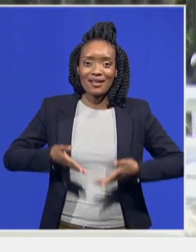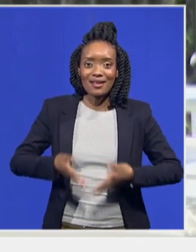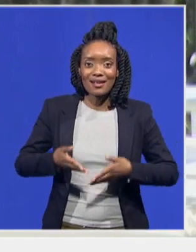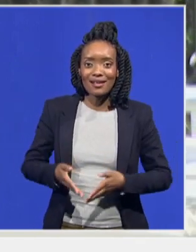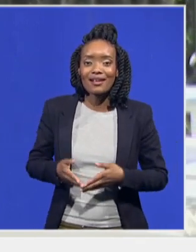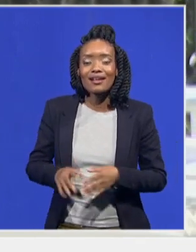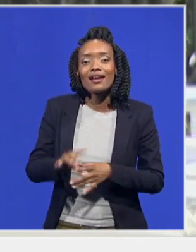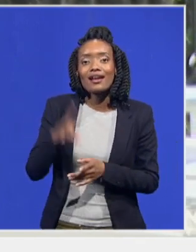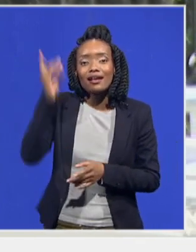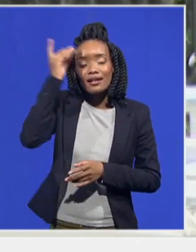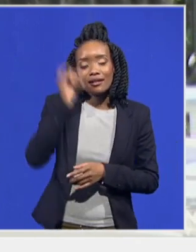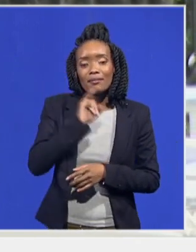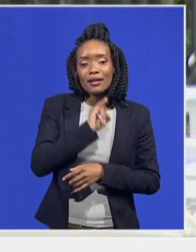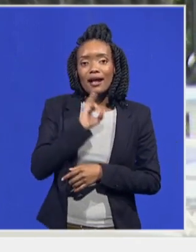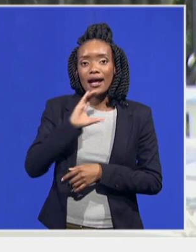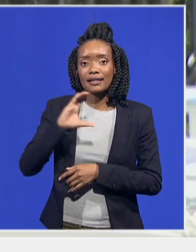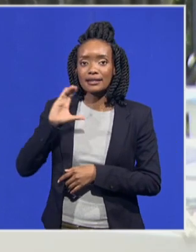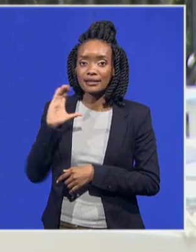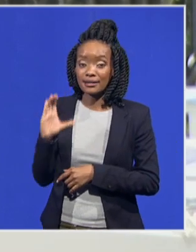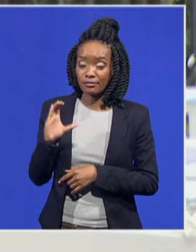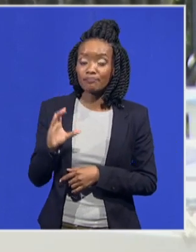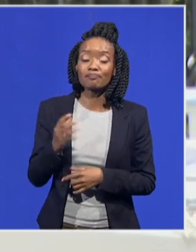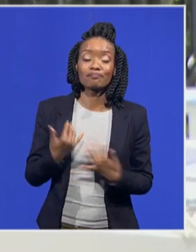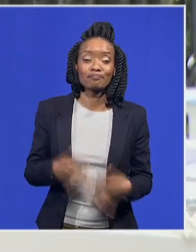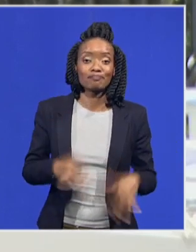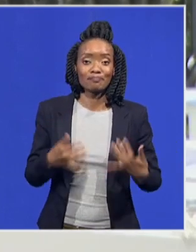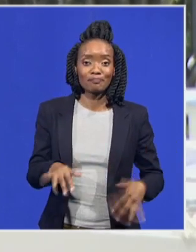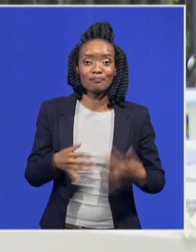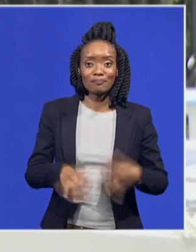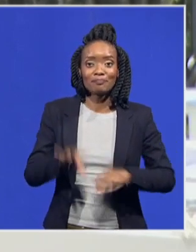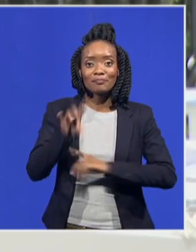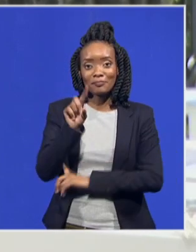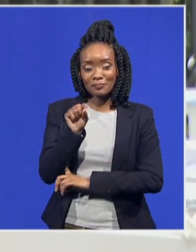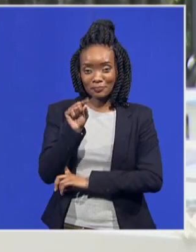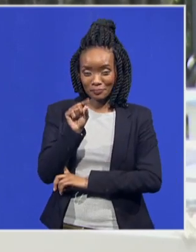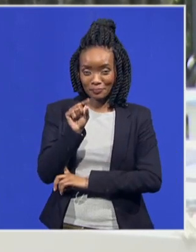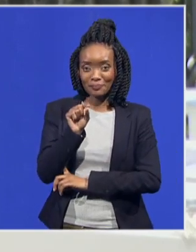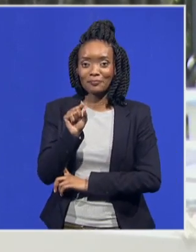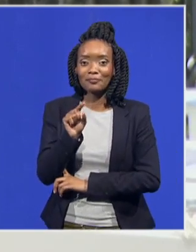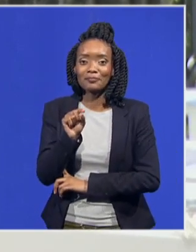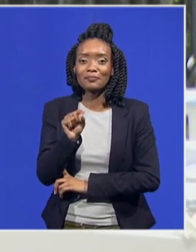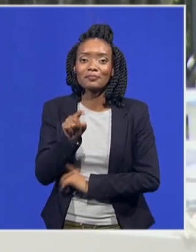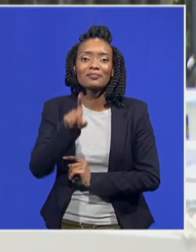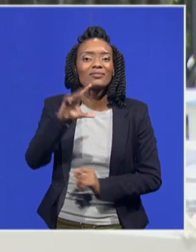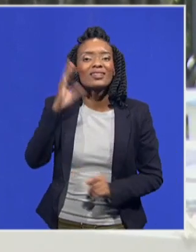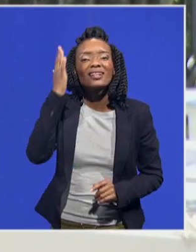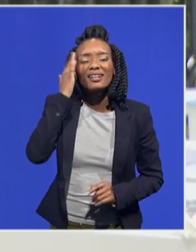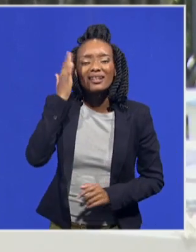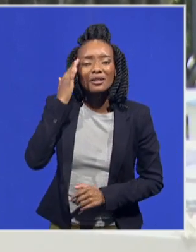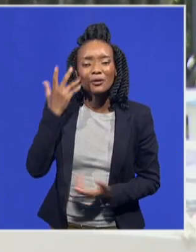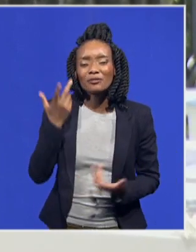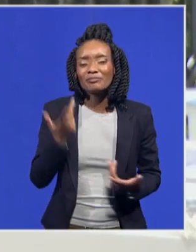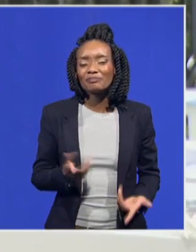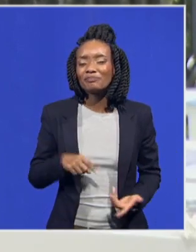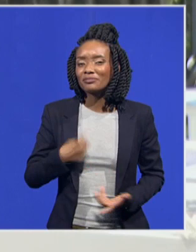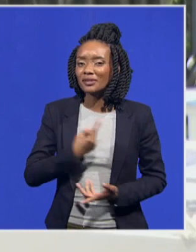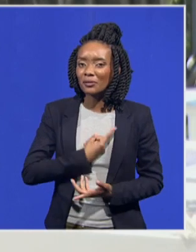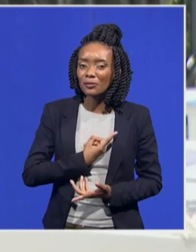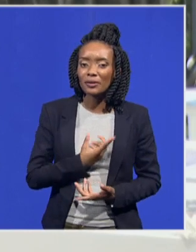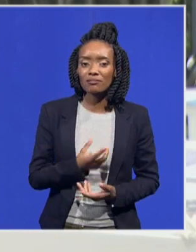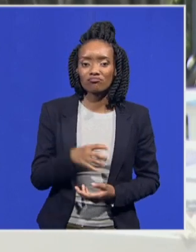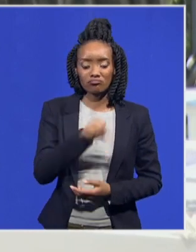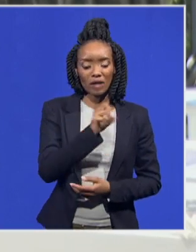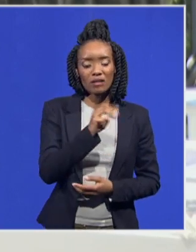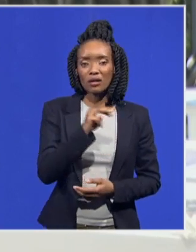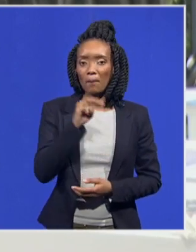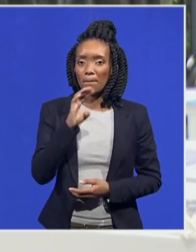International Convention Center. And it has been a very interesting week, I can tell you that much. You know what, Naledi, we have touched on SMMEs. We